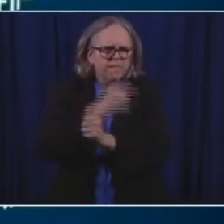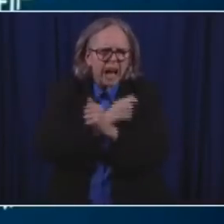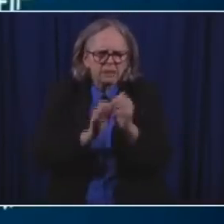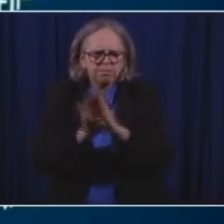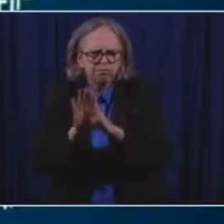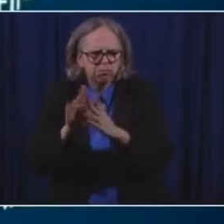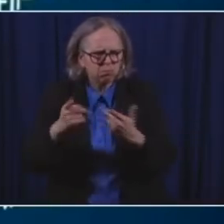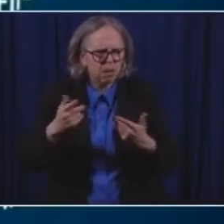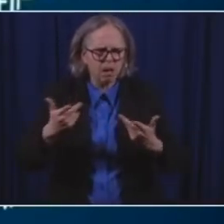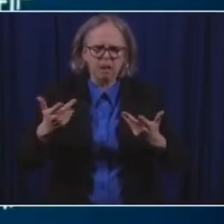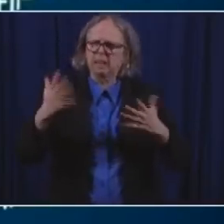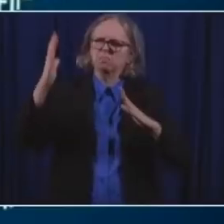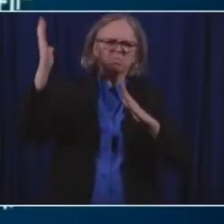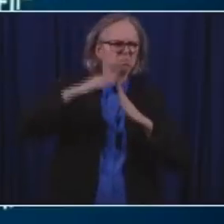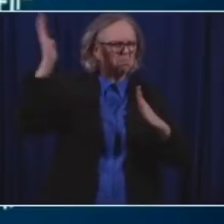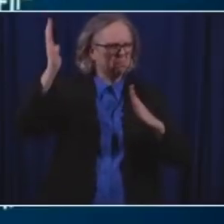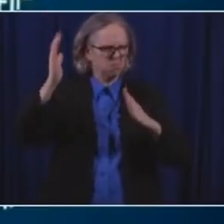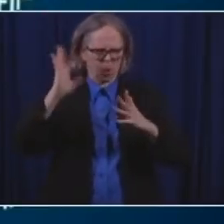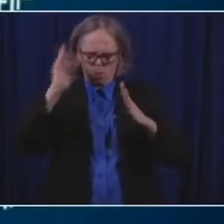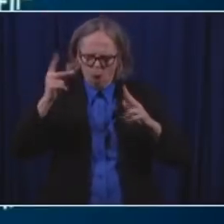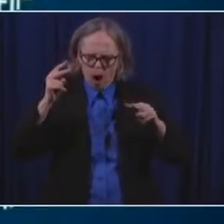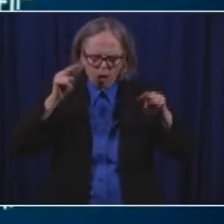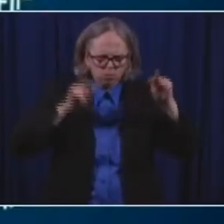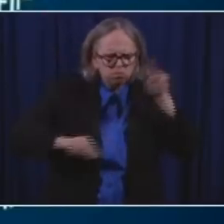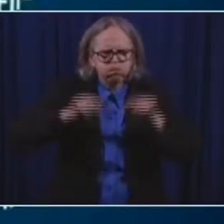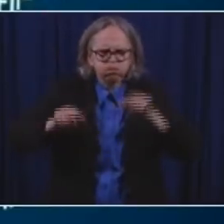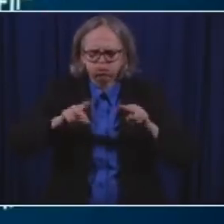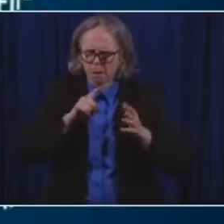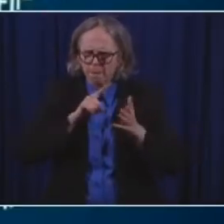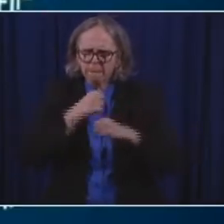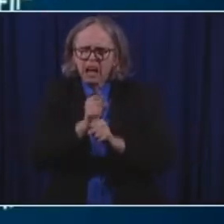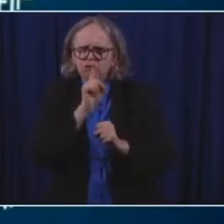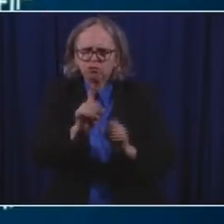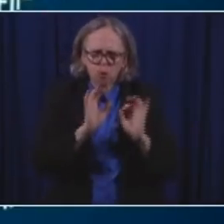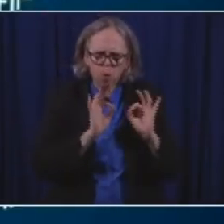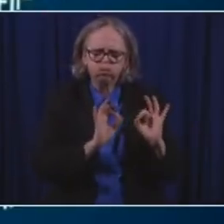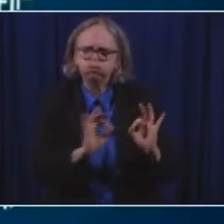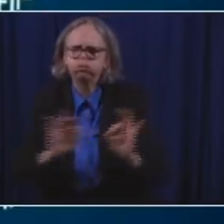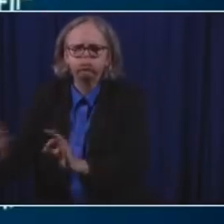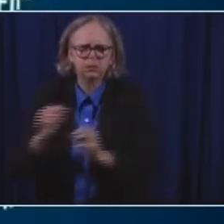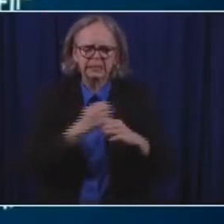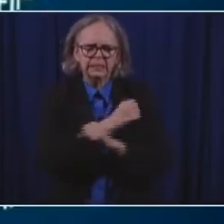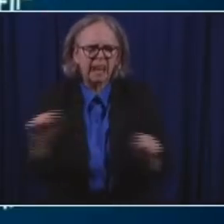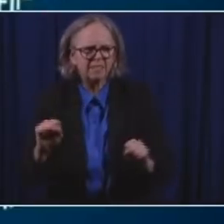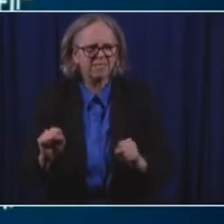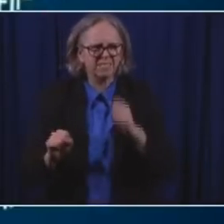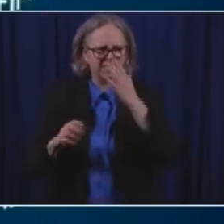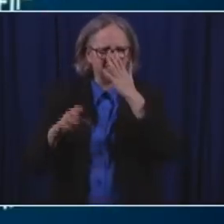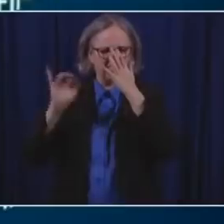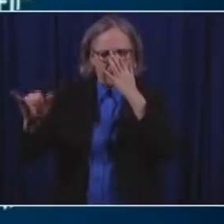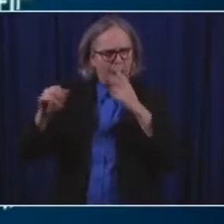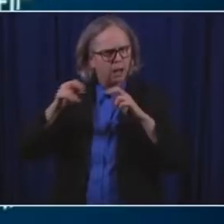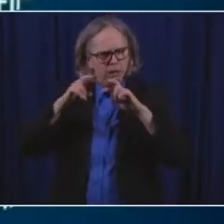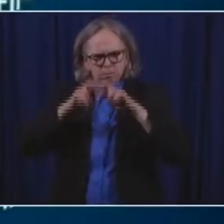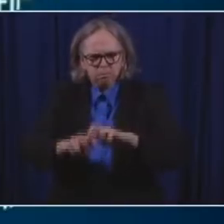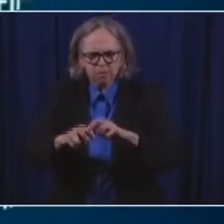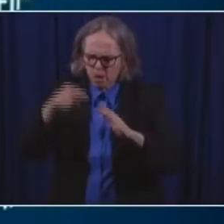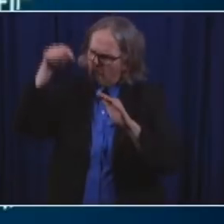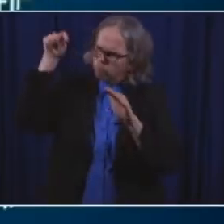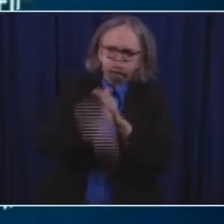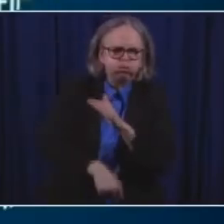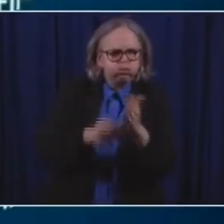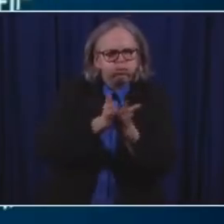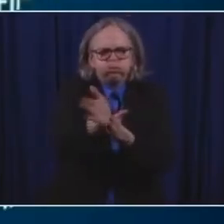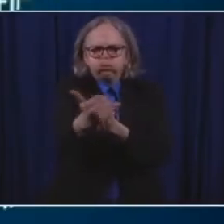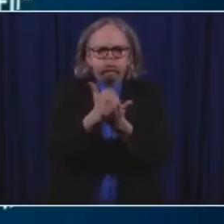experts in their field. The data is going to be reviewed with a fine-tooth comb. No stone will